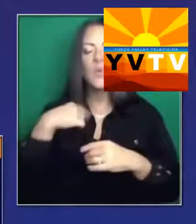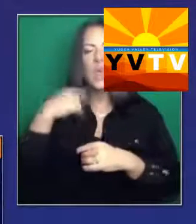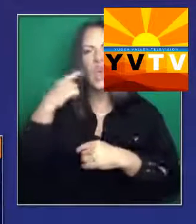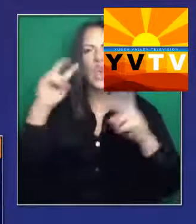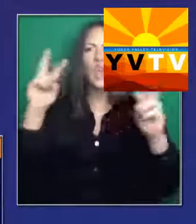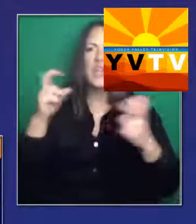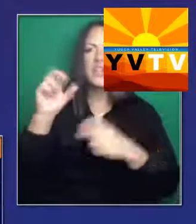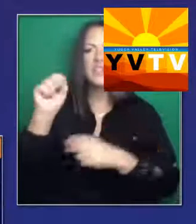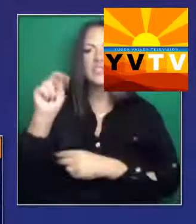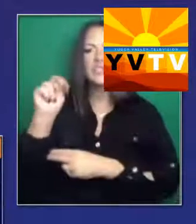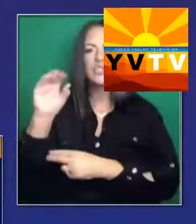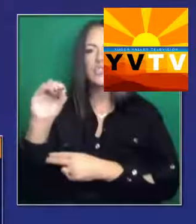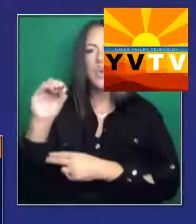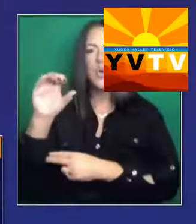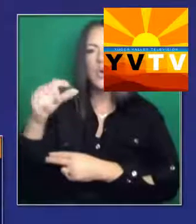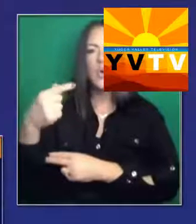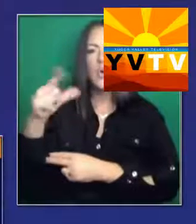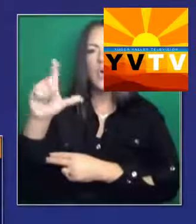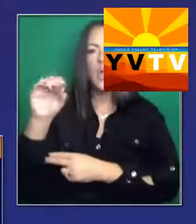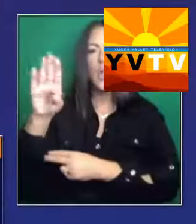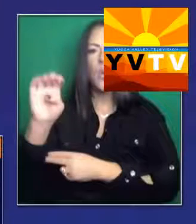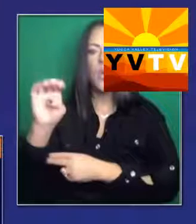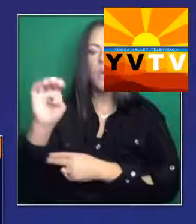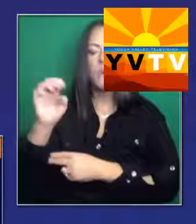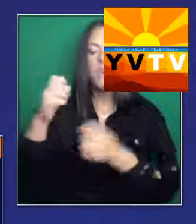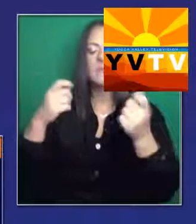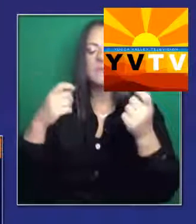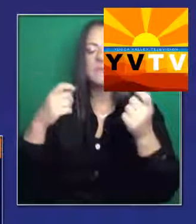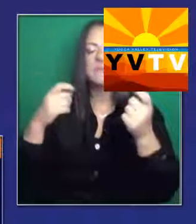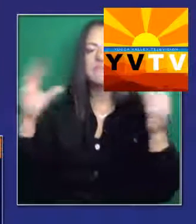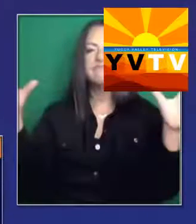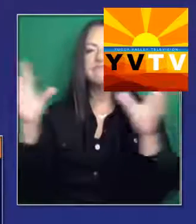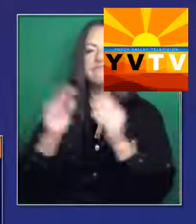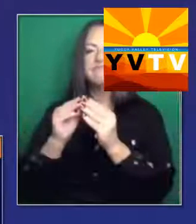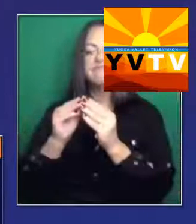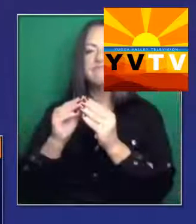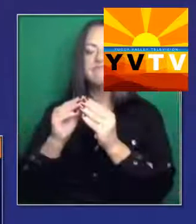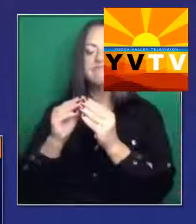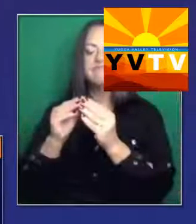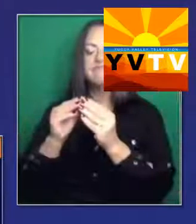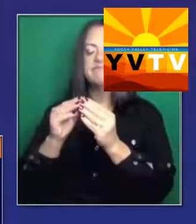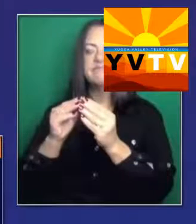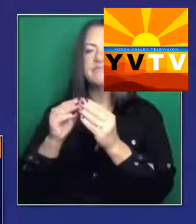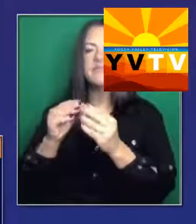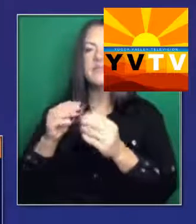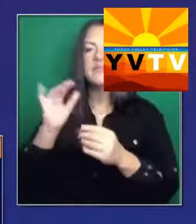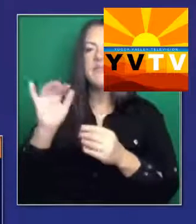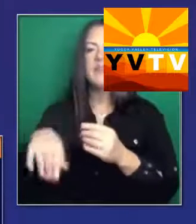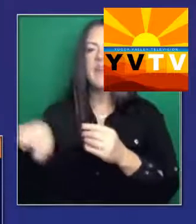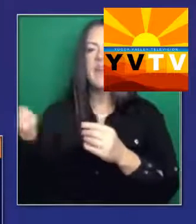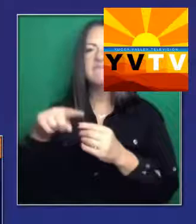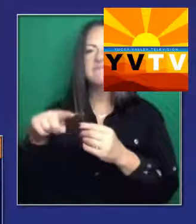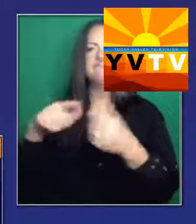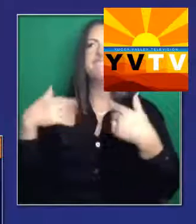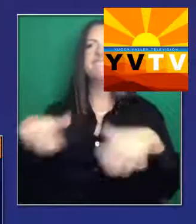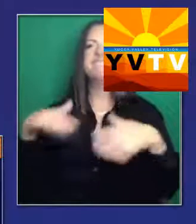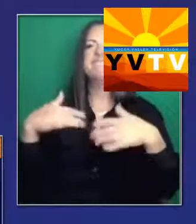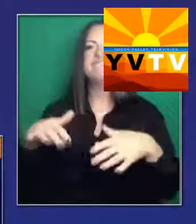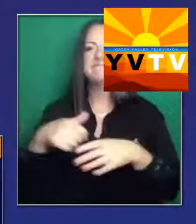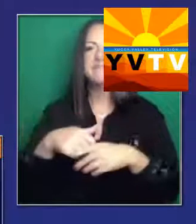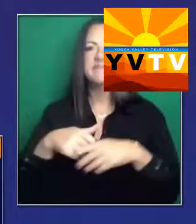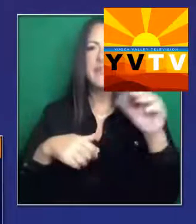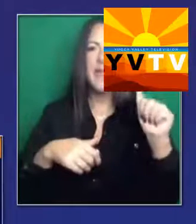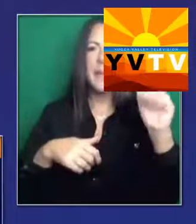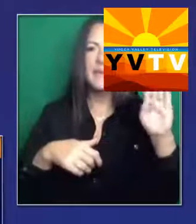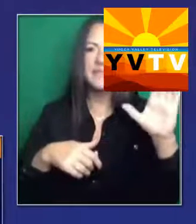Northern California. And that was a proactive effort led by the ABC and others to work to